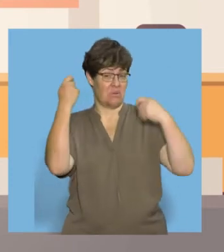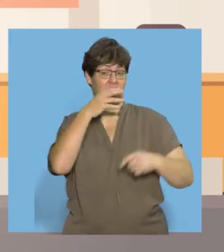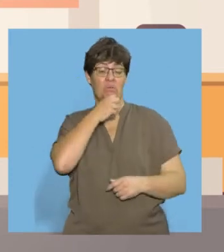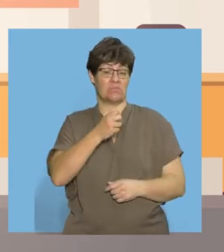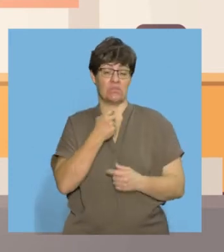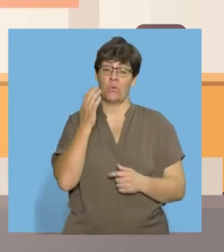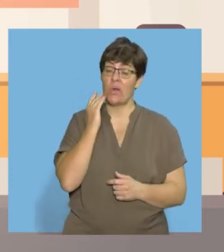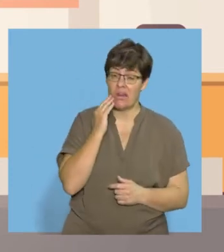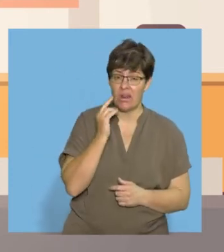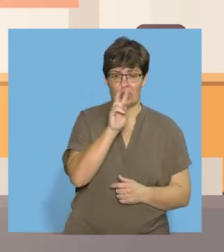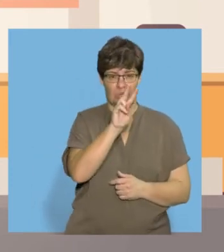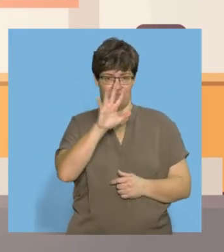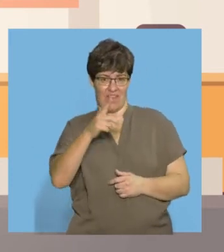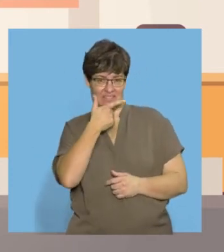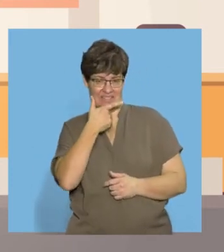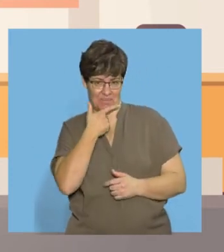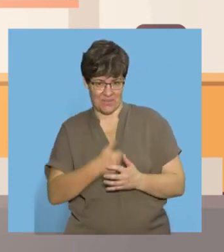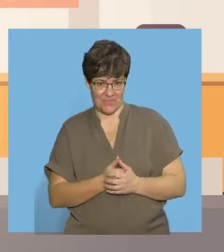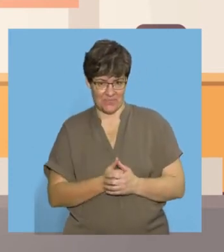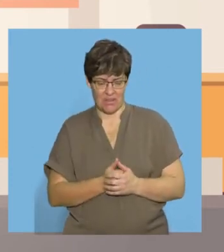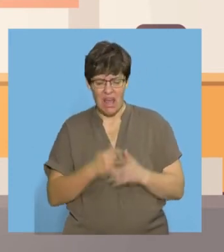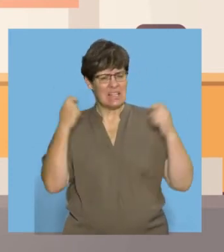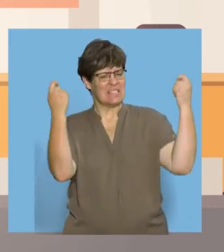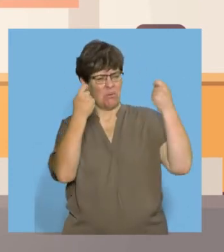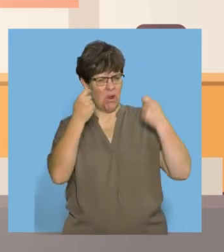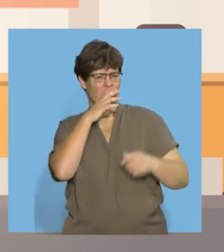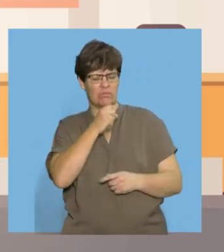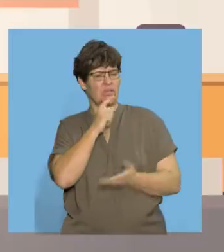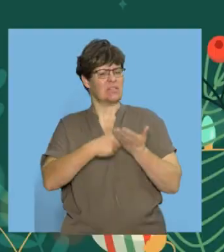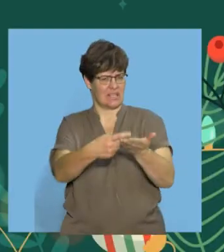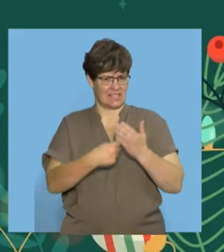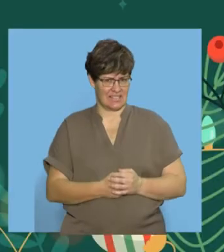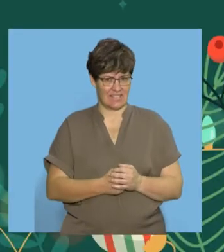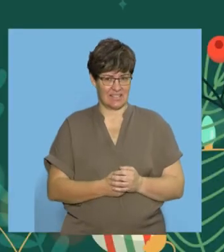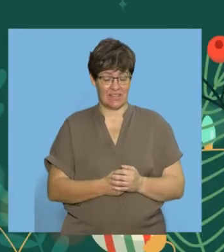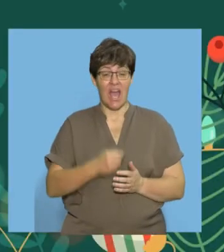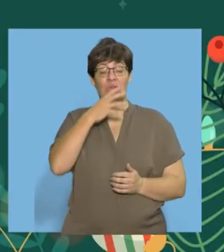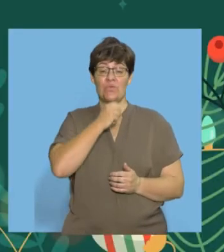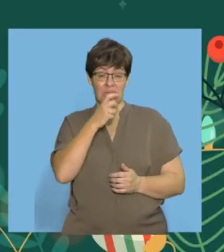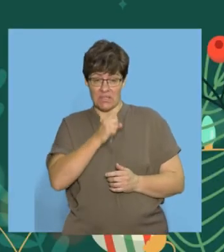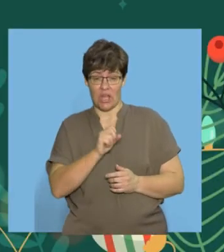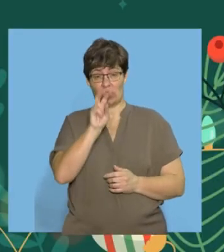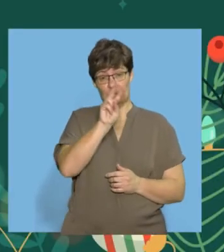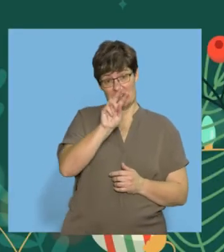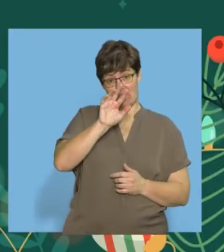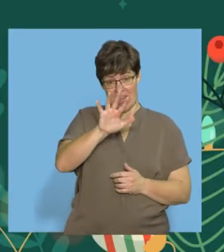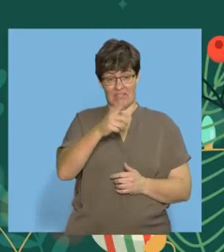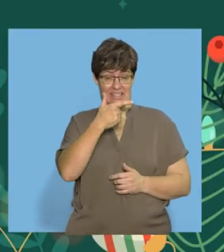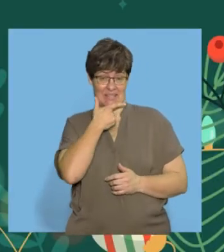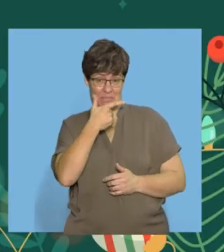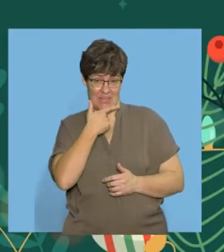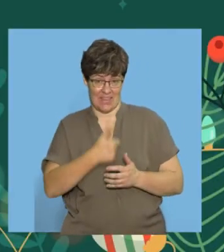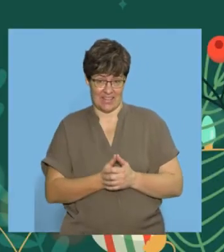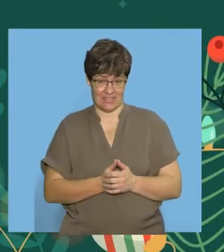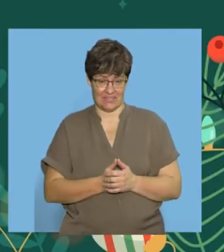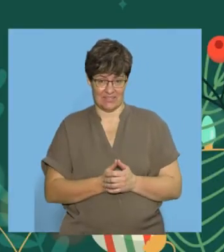December. Let's talk about celebrating Christmas. Say, Christmas is on the 25th of December.